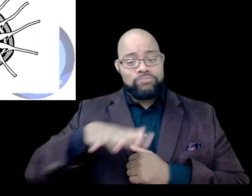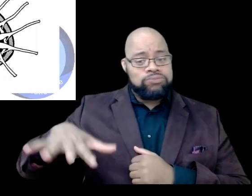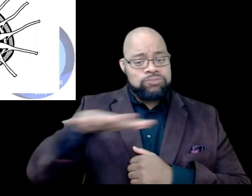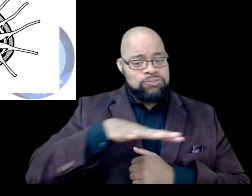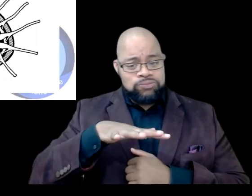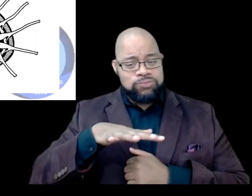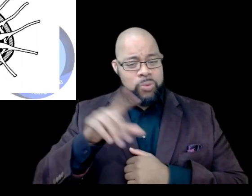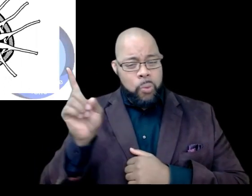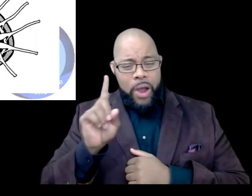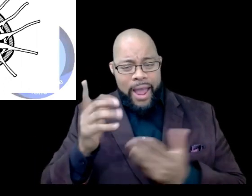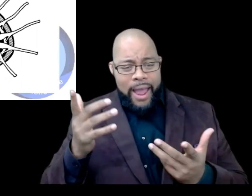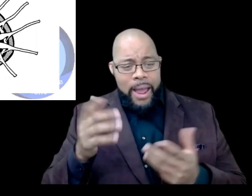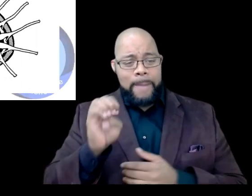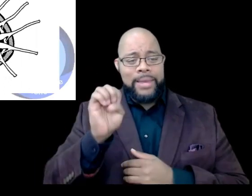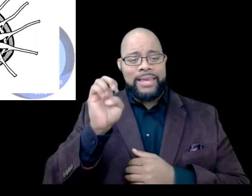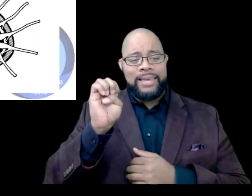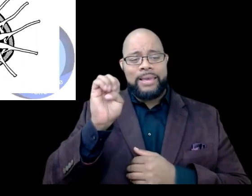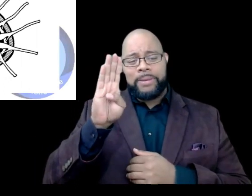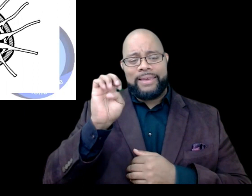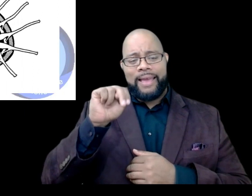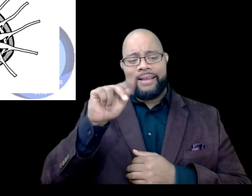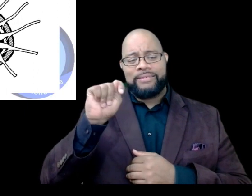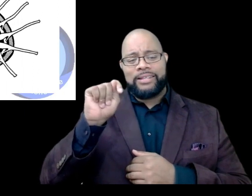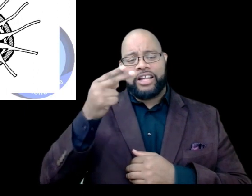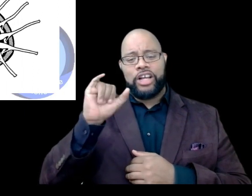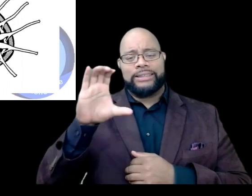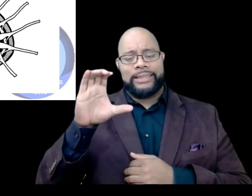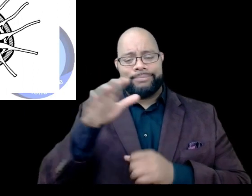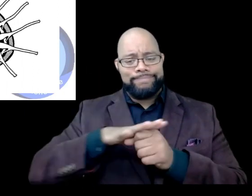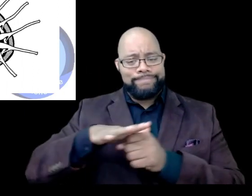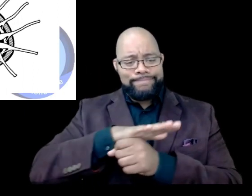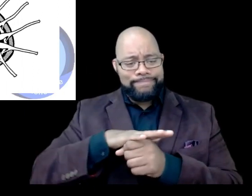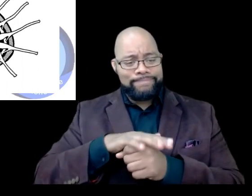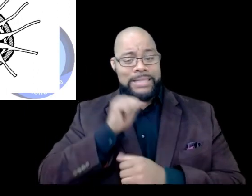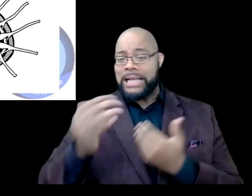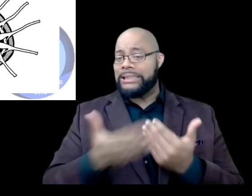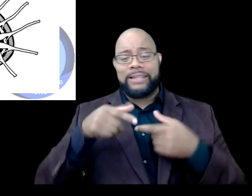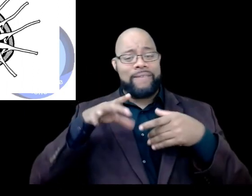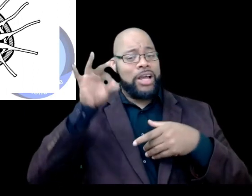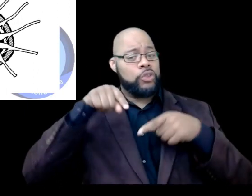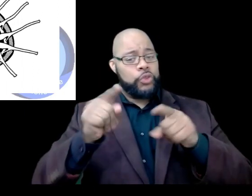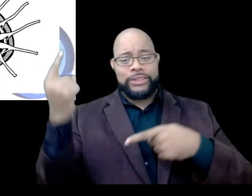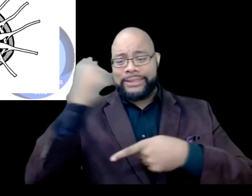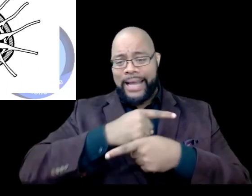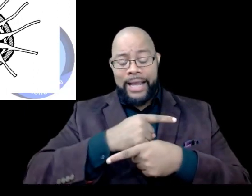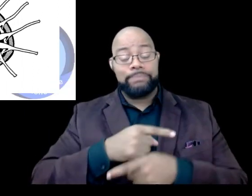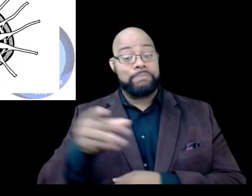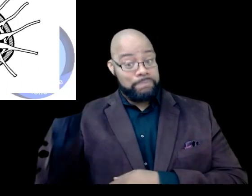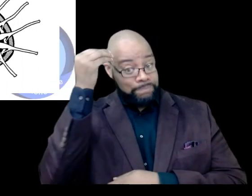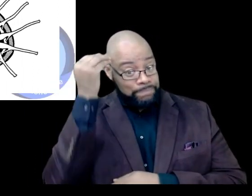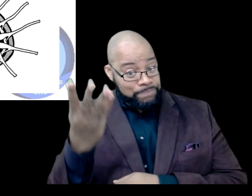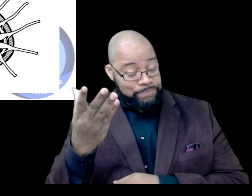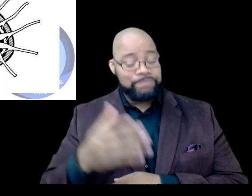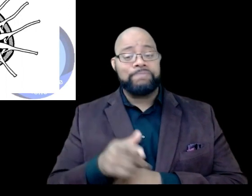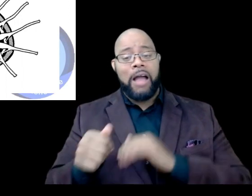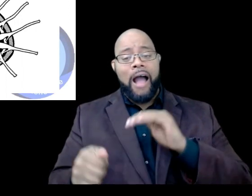You can find sea urchins in benthic habitat. They are not easily found during the day.